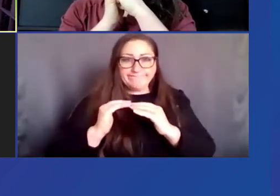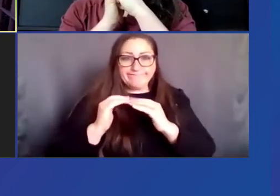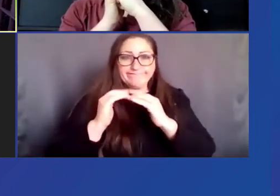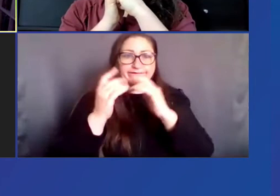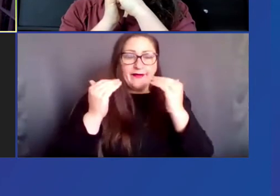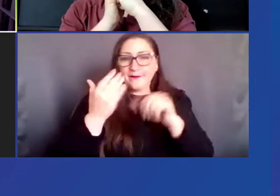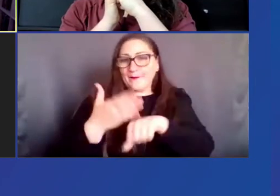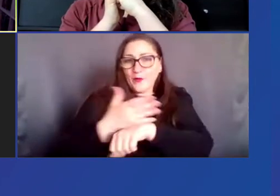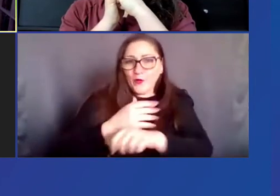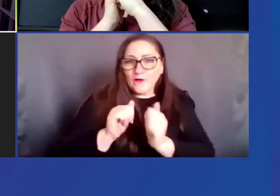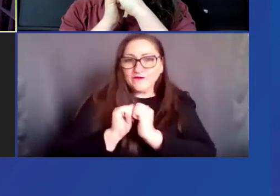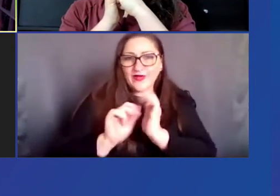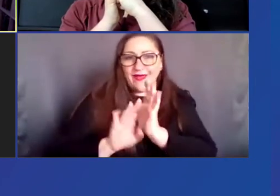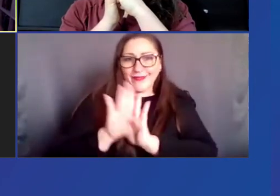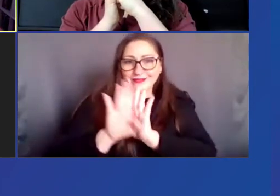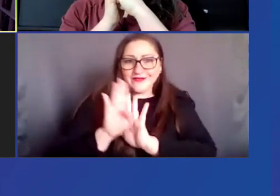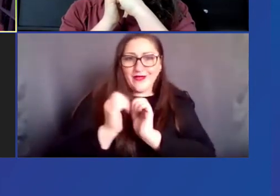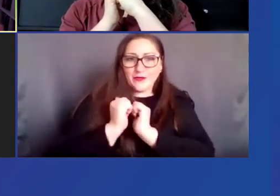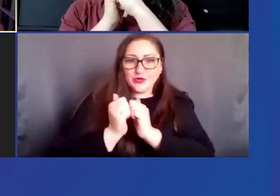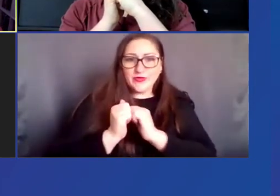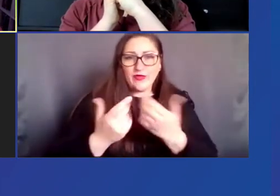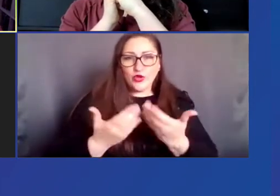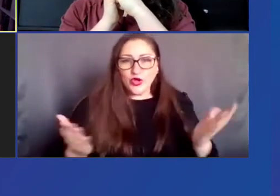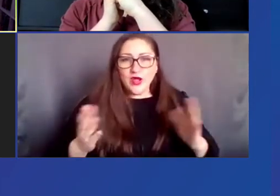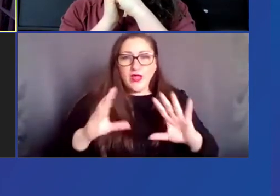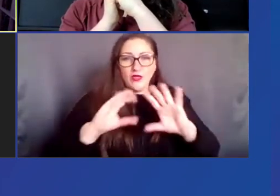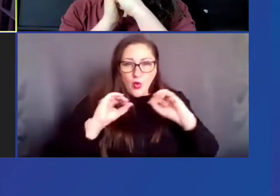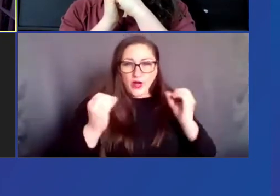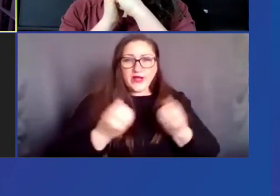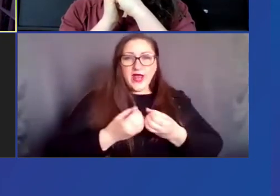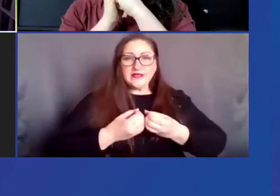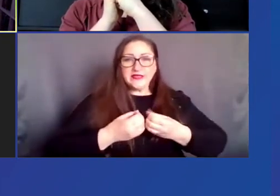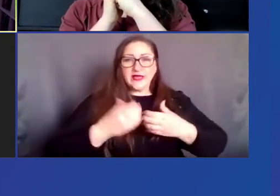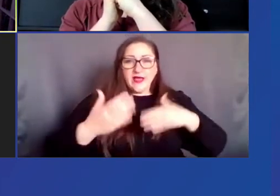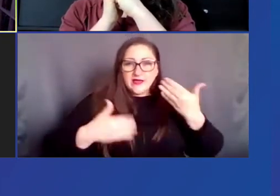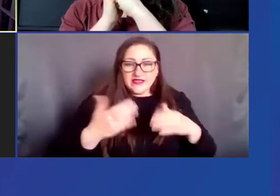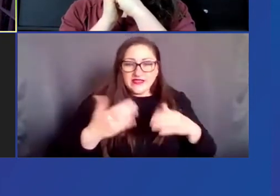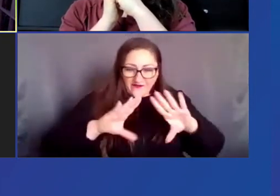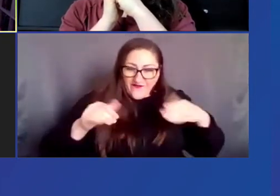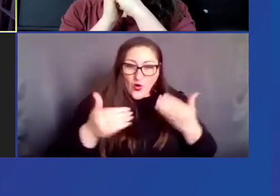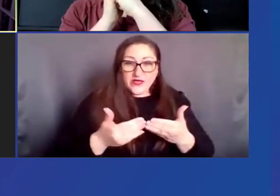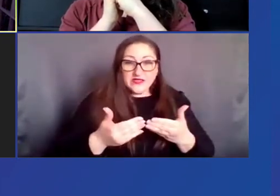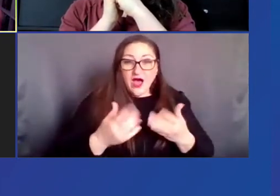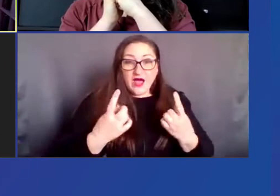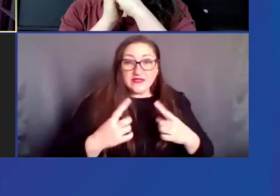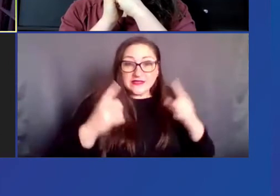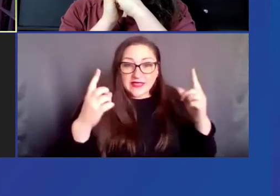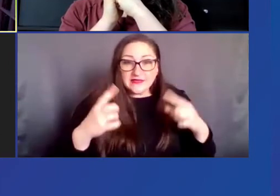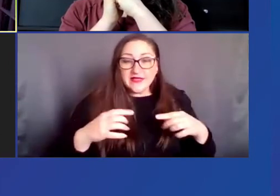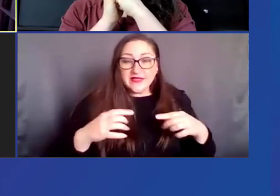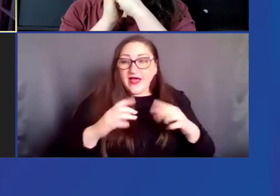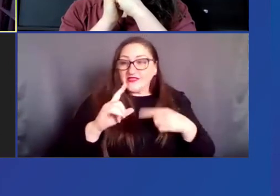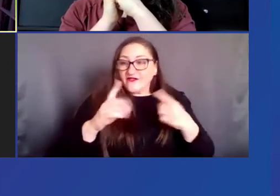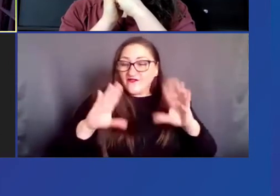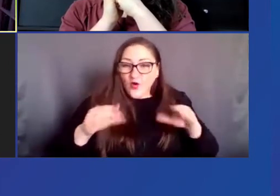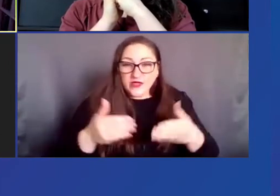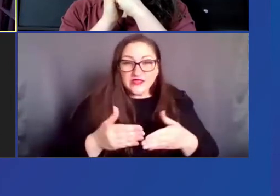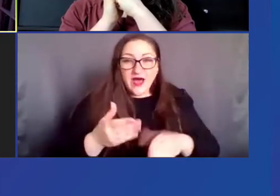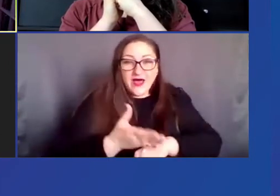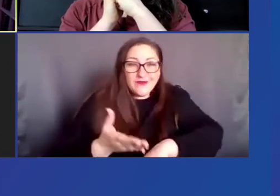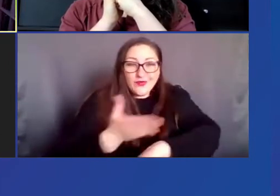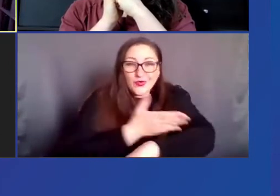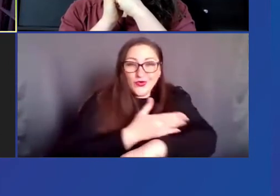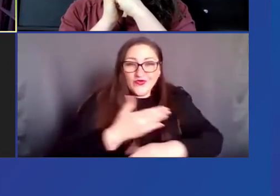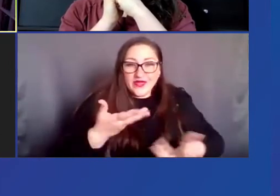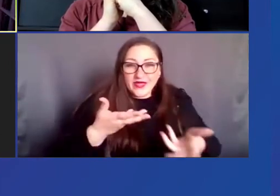and organizing that's the metric. Because at the end of the day, we're creating abolitionist and decolonial worlds in